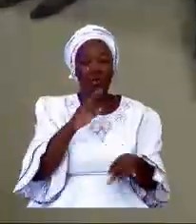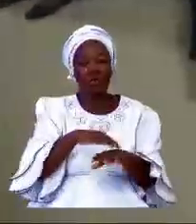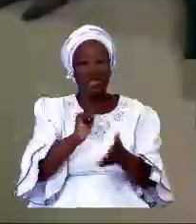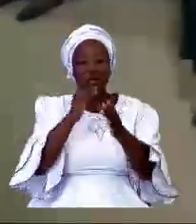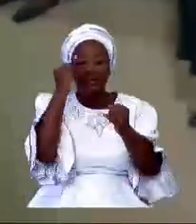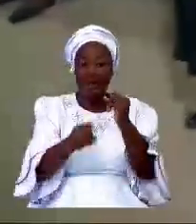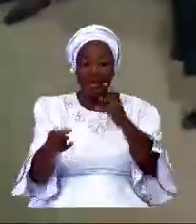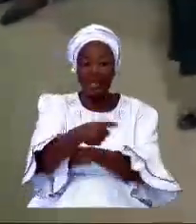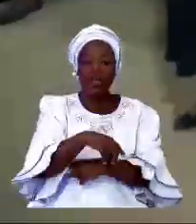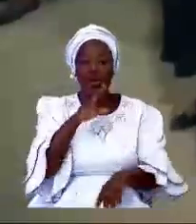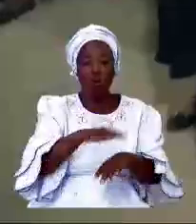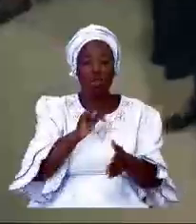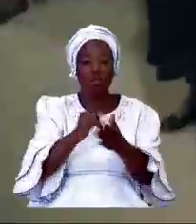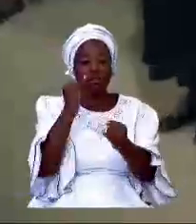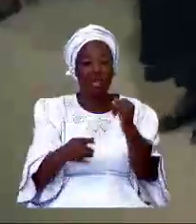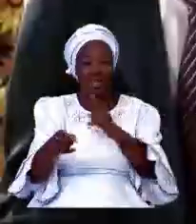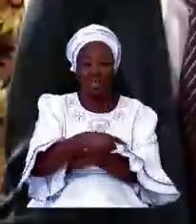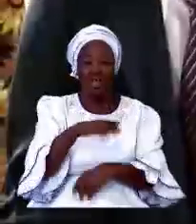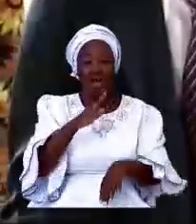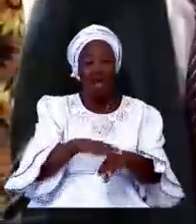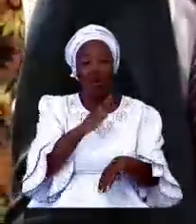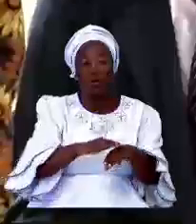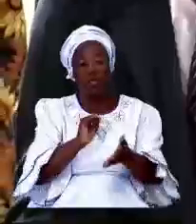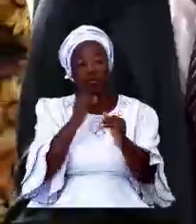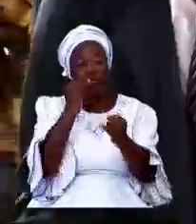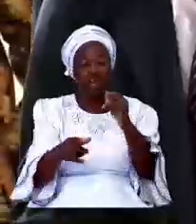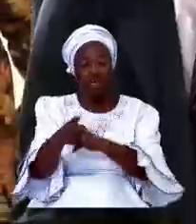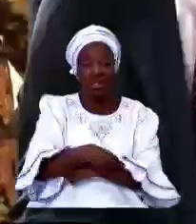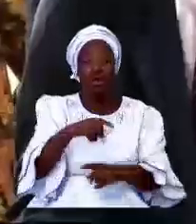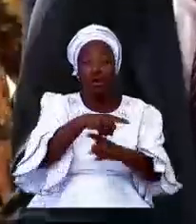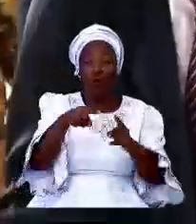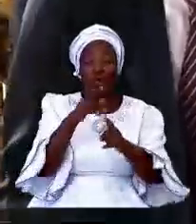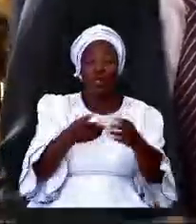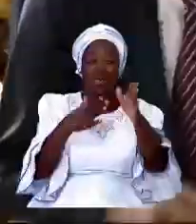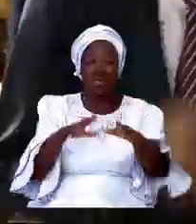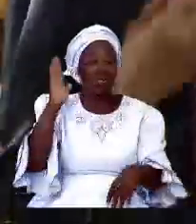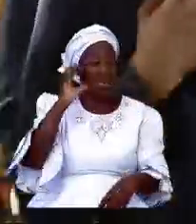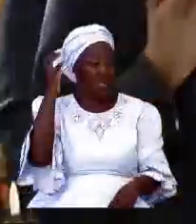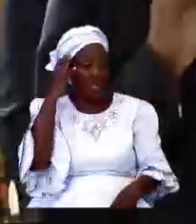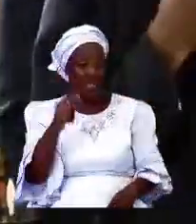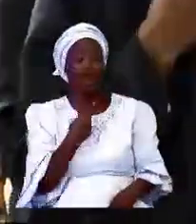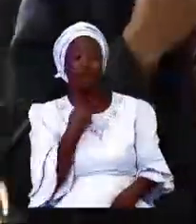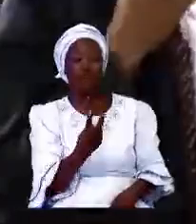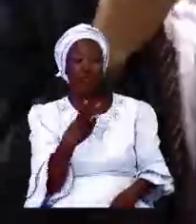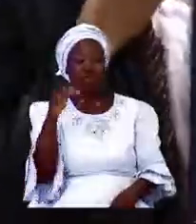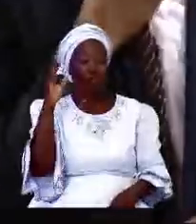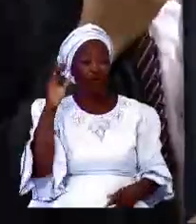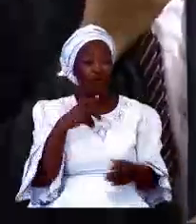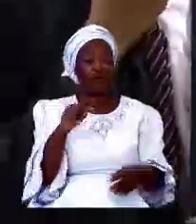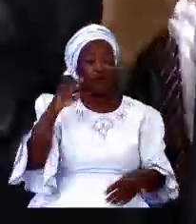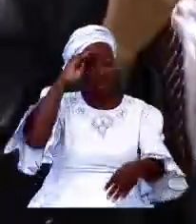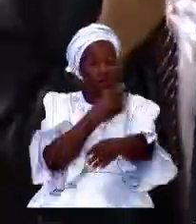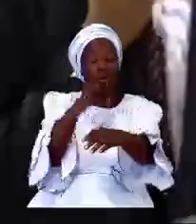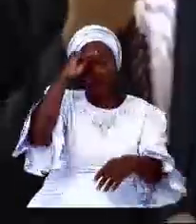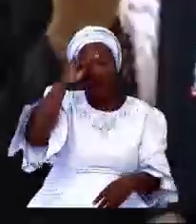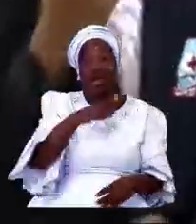you up. And then eventually on that final day, on that final day, on that final day, when the